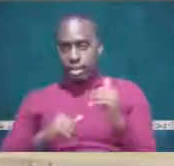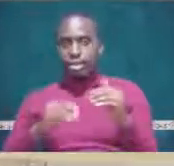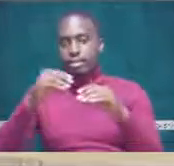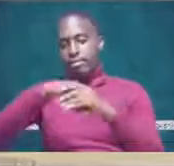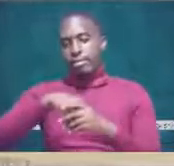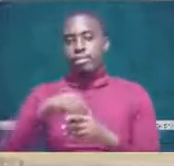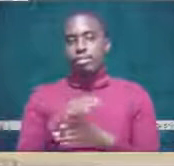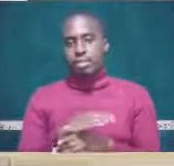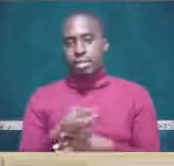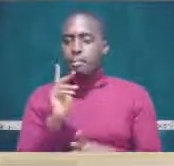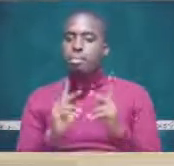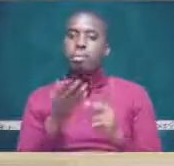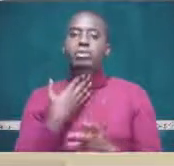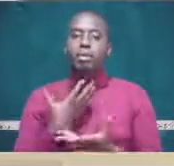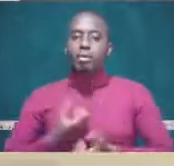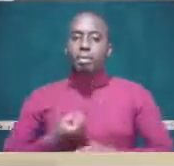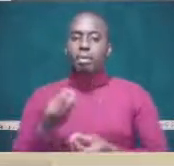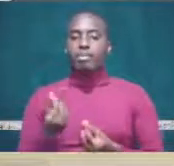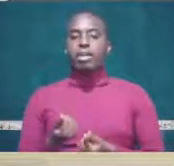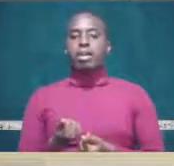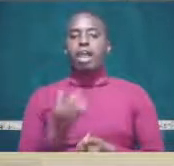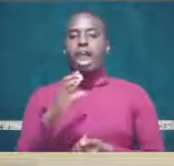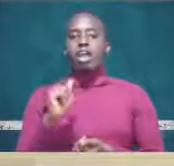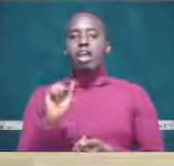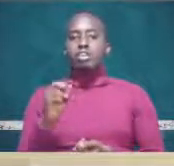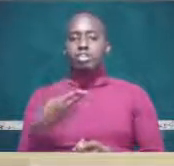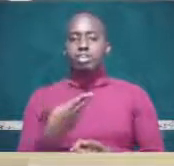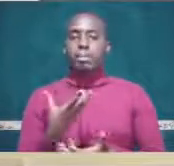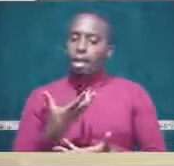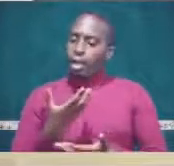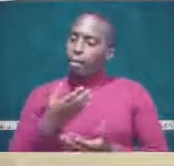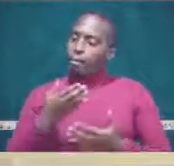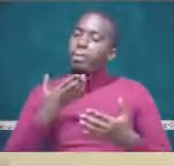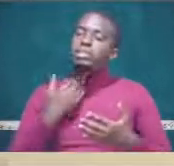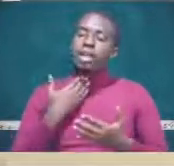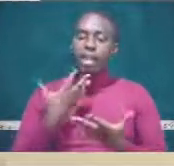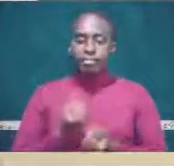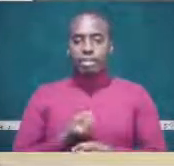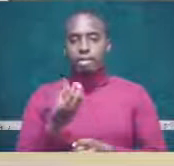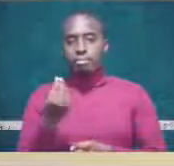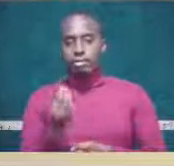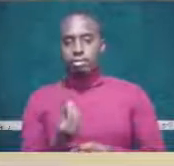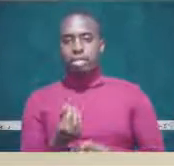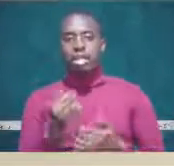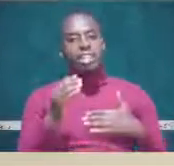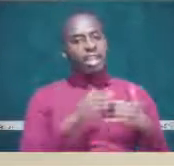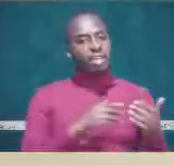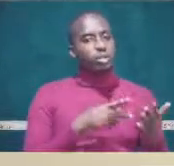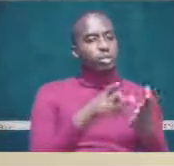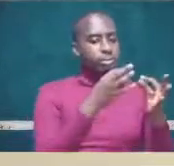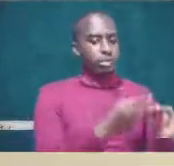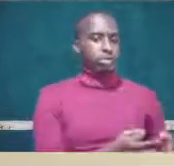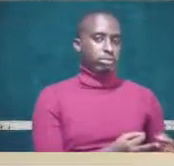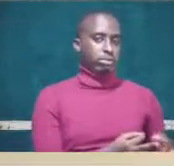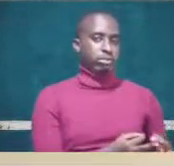it. People want to hold money in cash. They prefer holding money, keeping money, other than buying